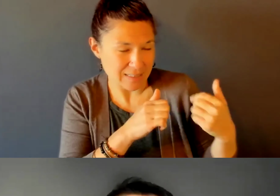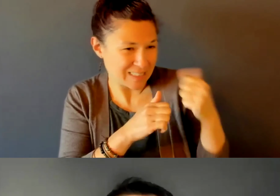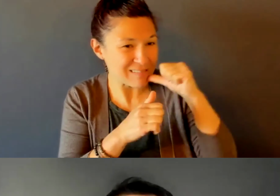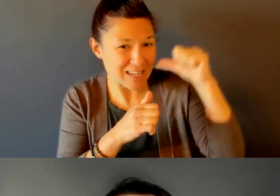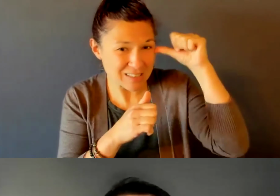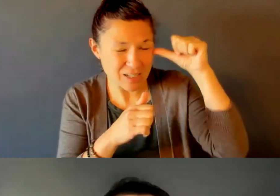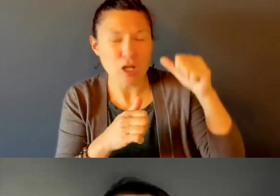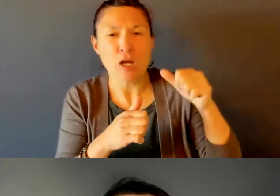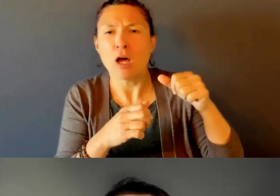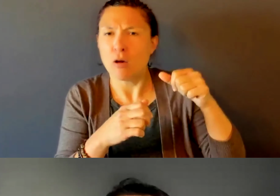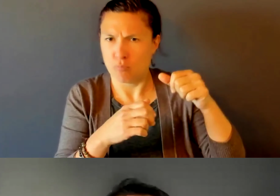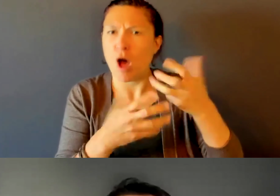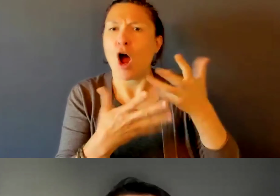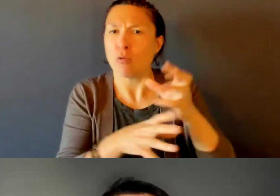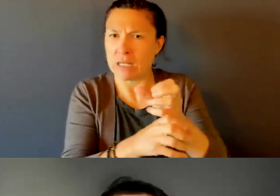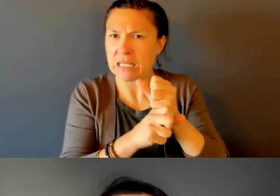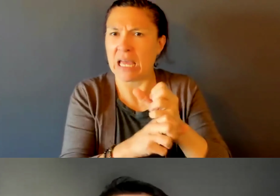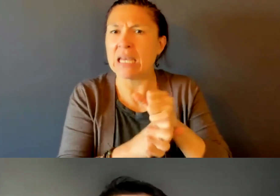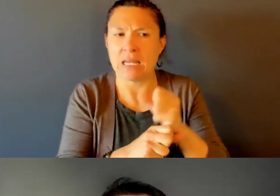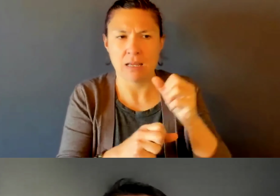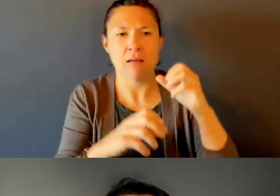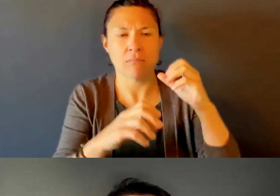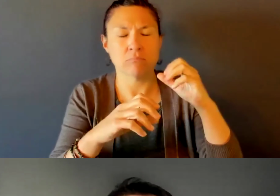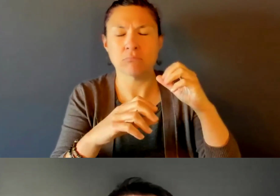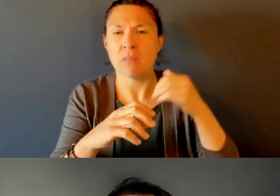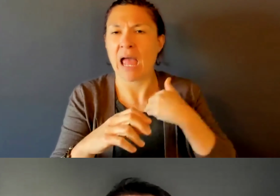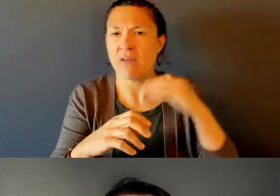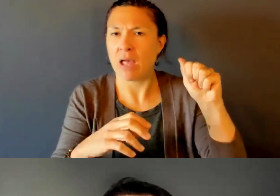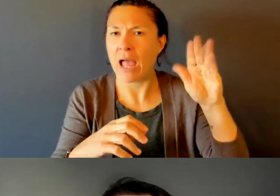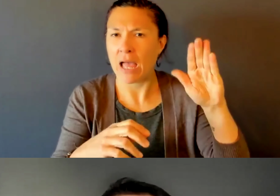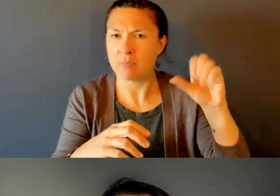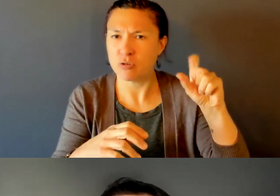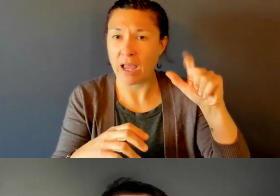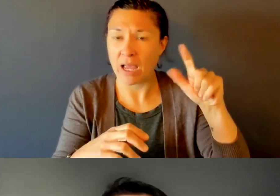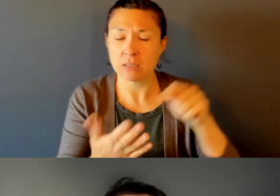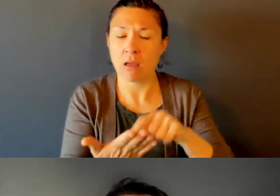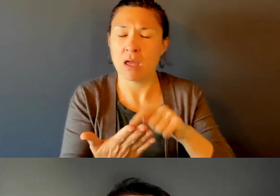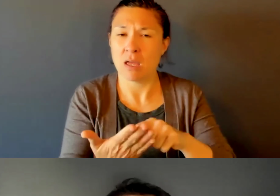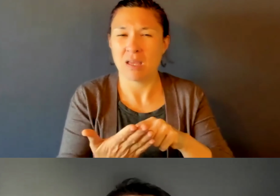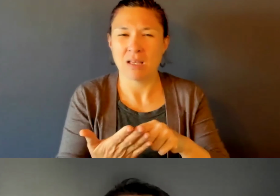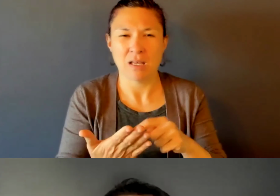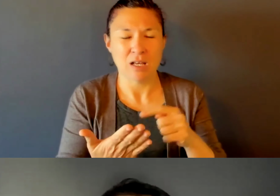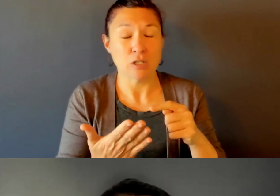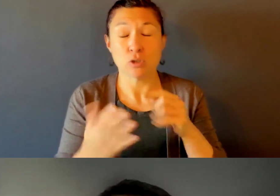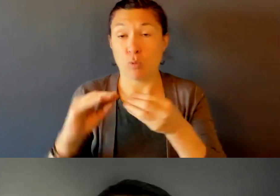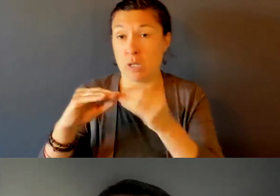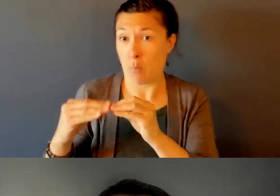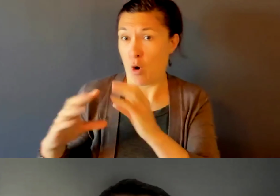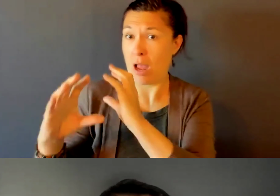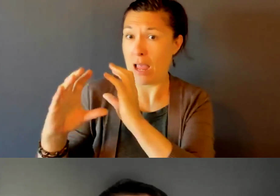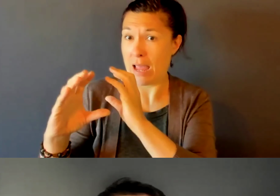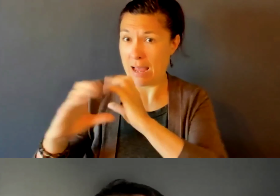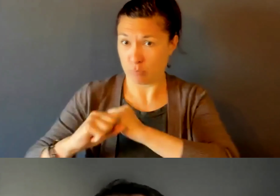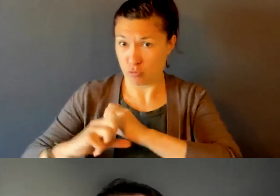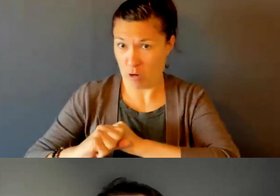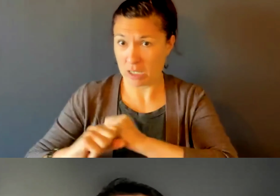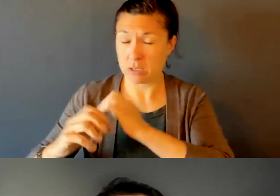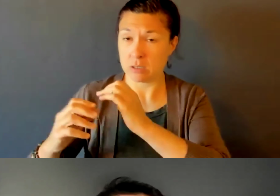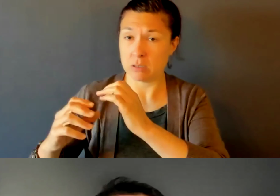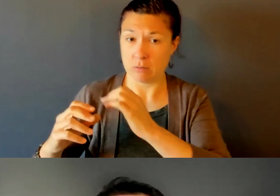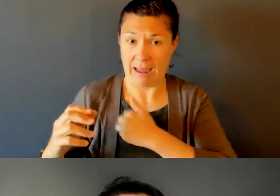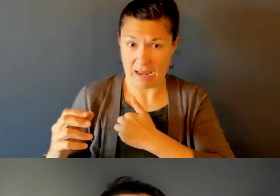of abstracts that we have. And it looks like, given the number of abstracts we received and the number of reviewers that we have, looks like